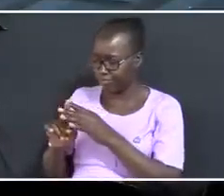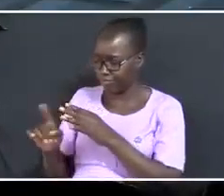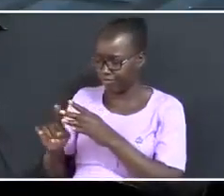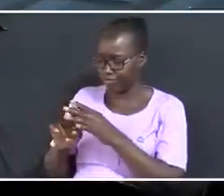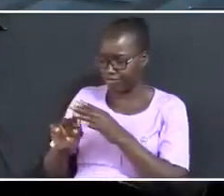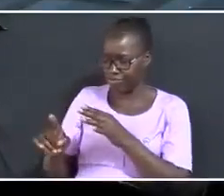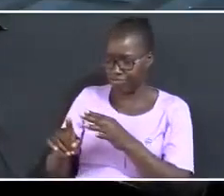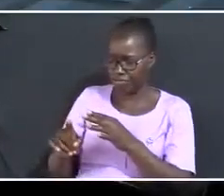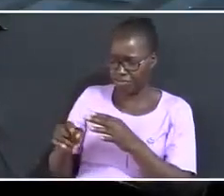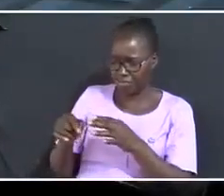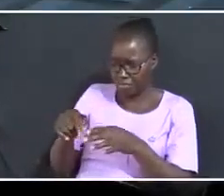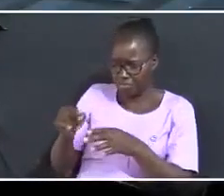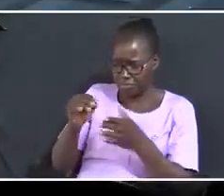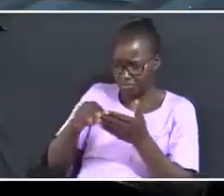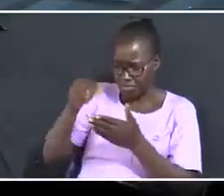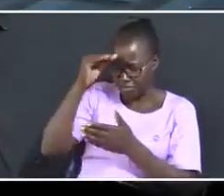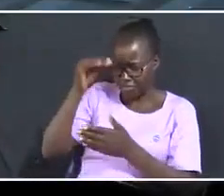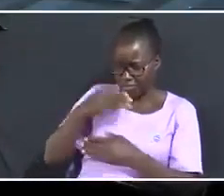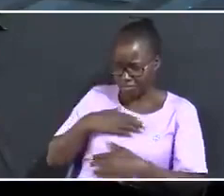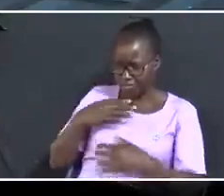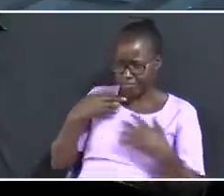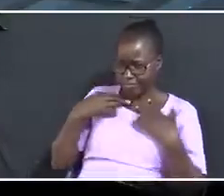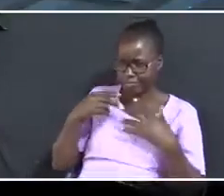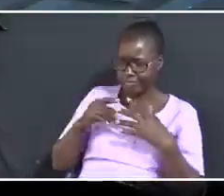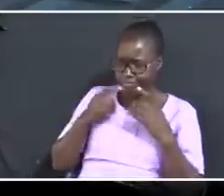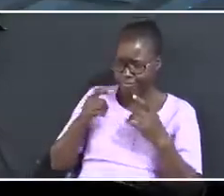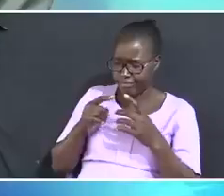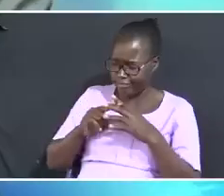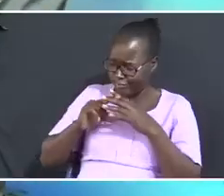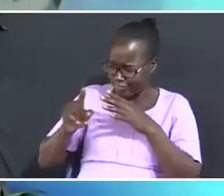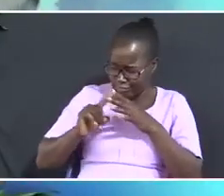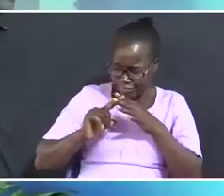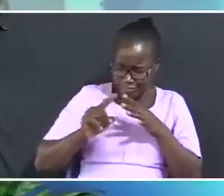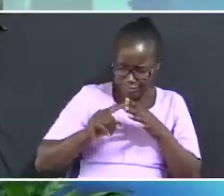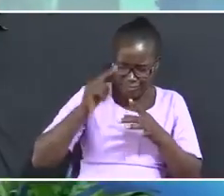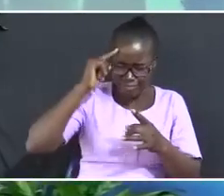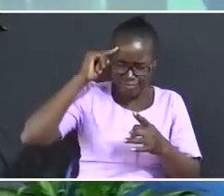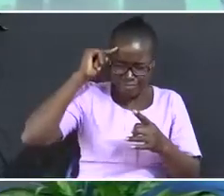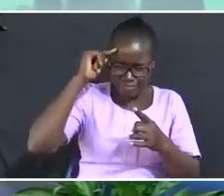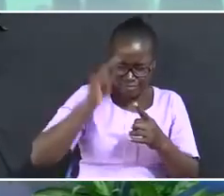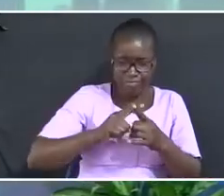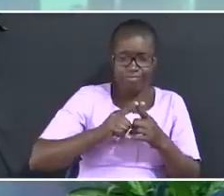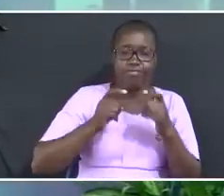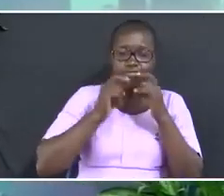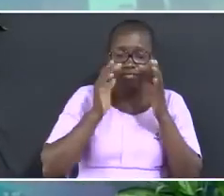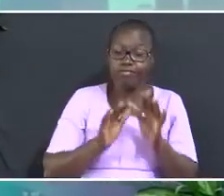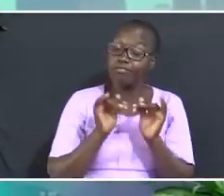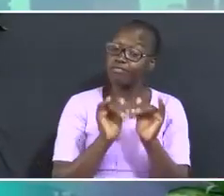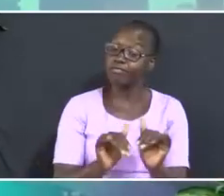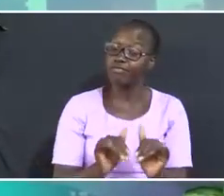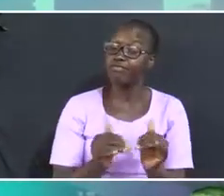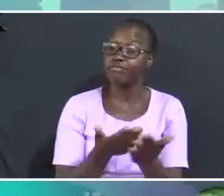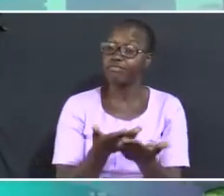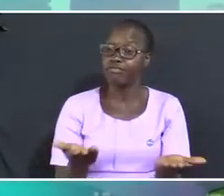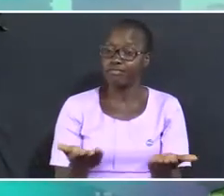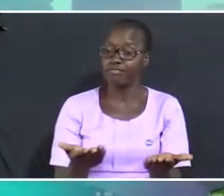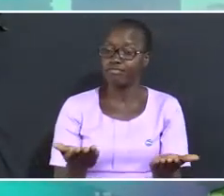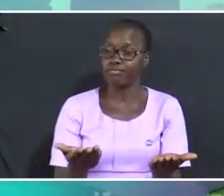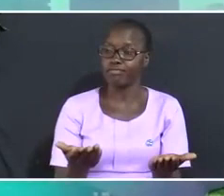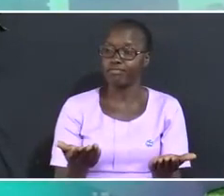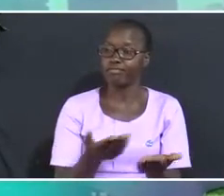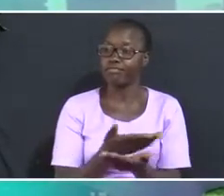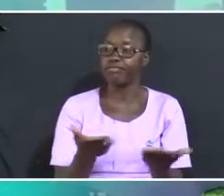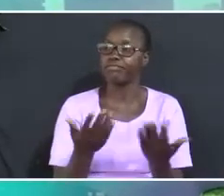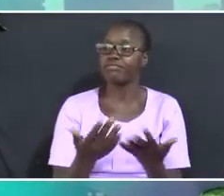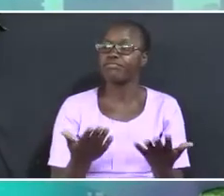I am a slave of sin. He went away. A slave of sin, he went away. Until the sinner remained there. You know, those things